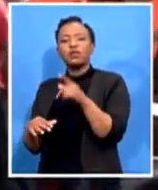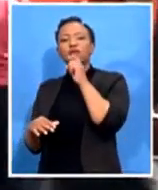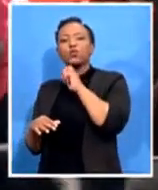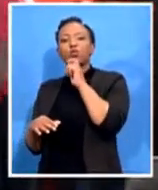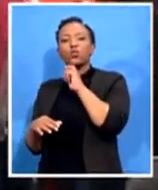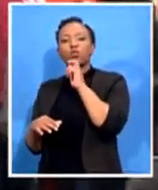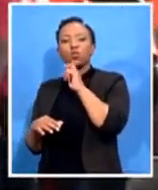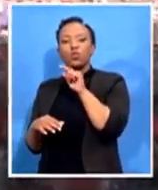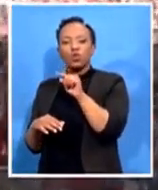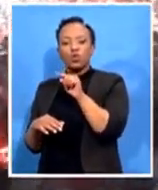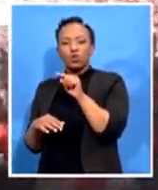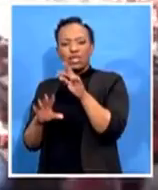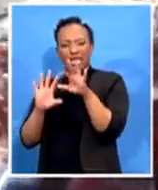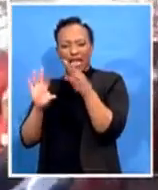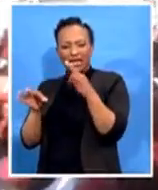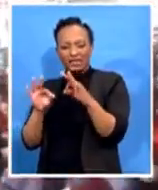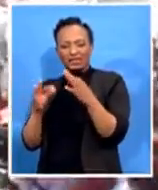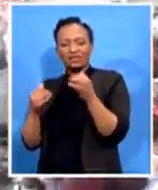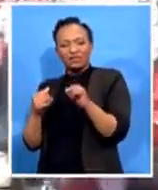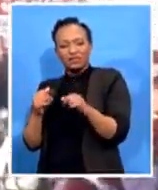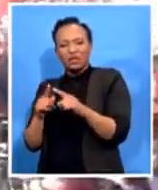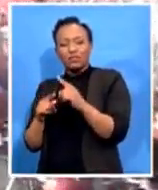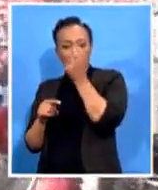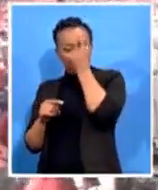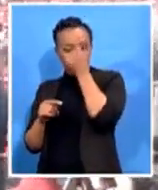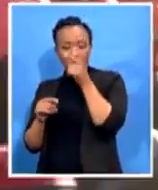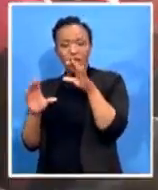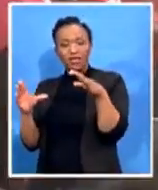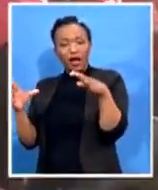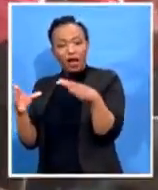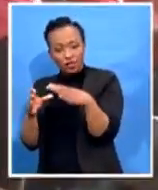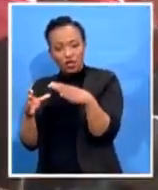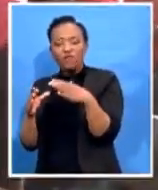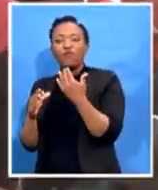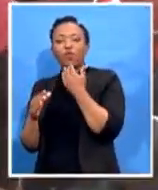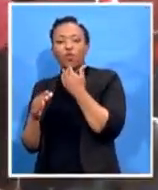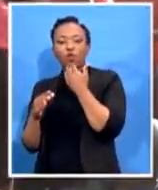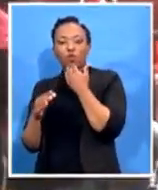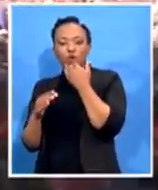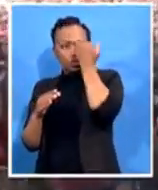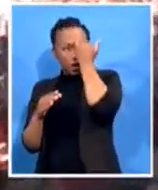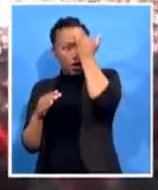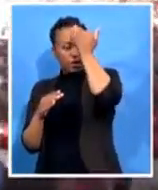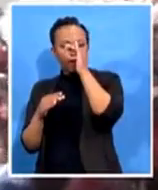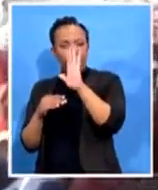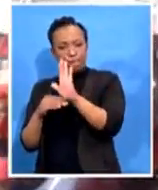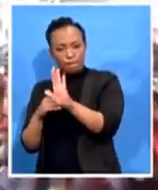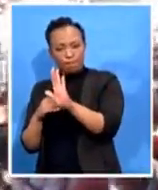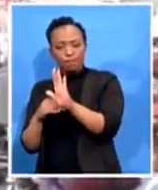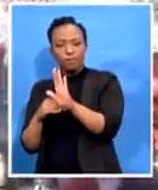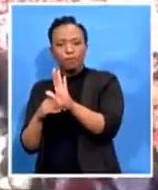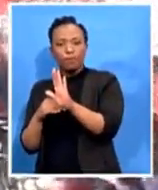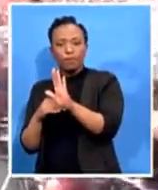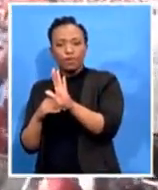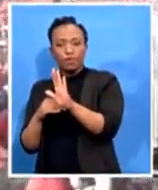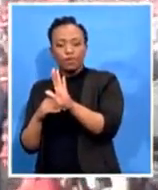understand that they have a cluster of ideologies, like they are a Fanonian organization,